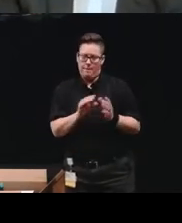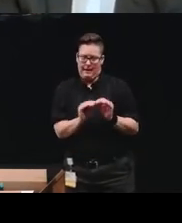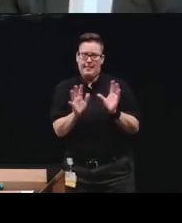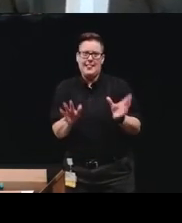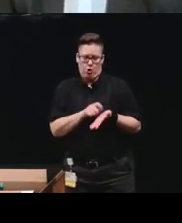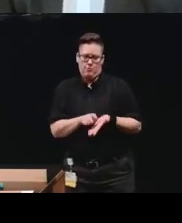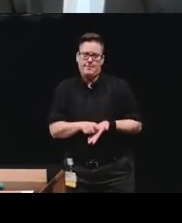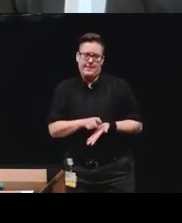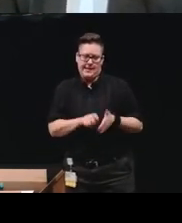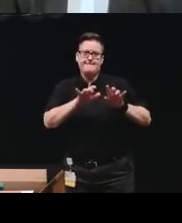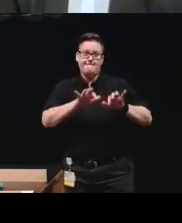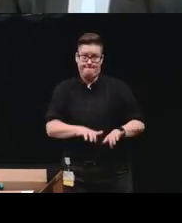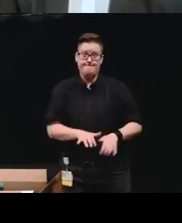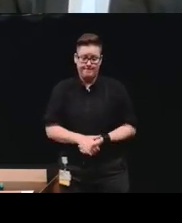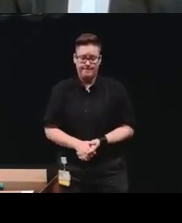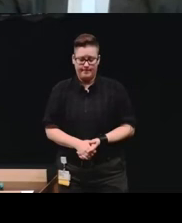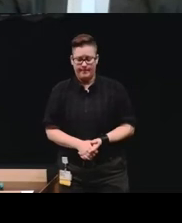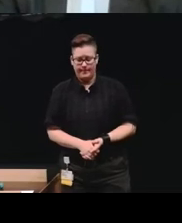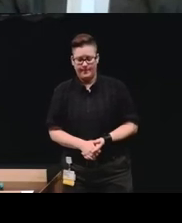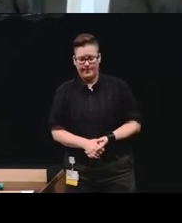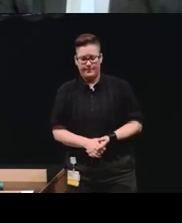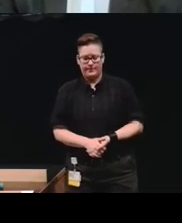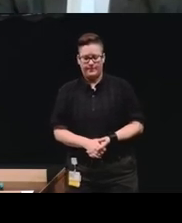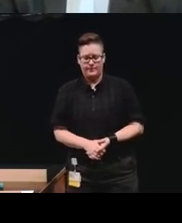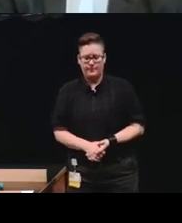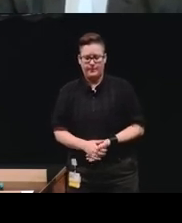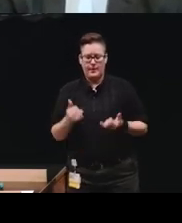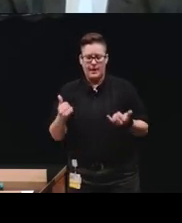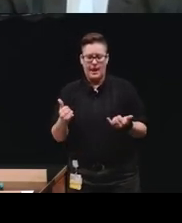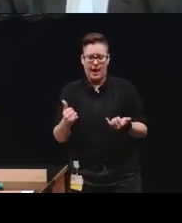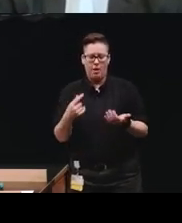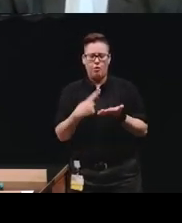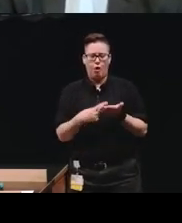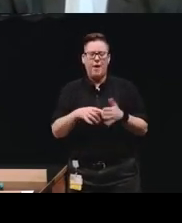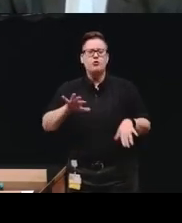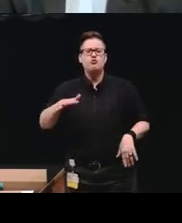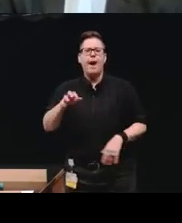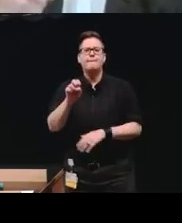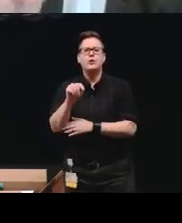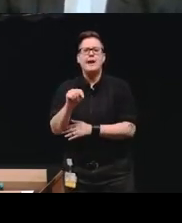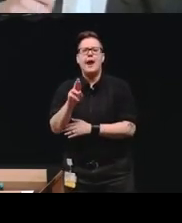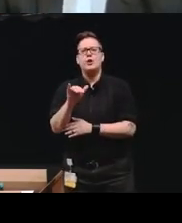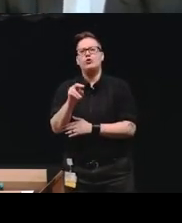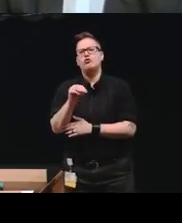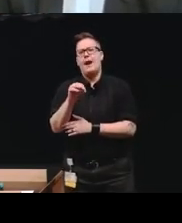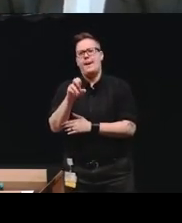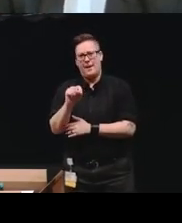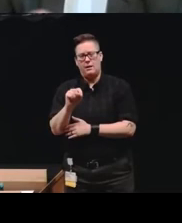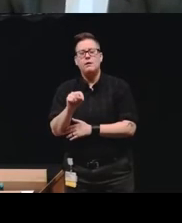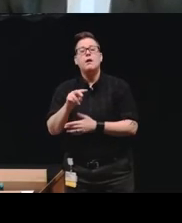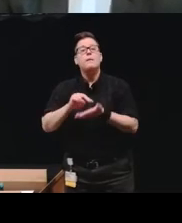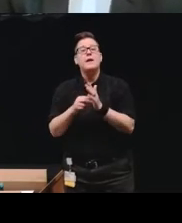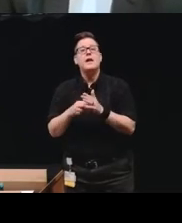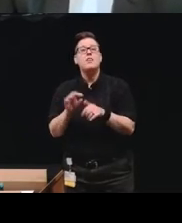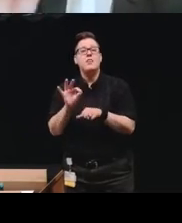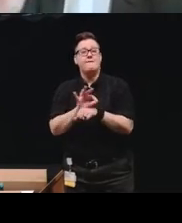your in your notes. Let's talk about tremor and training. This is this notion that a functional tremor